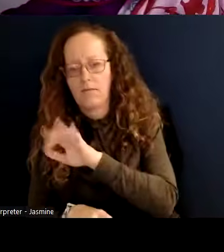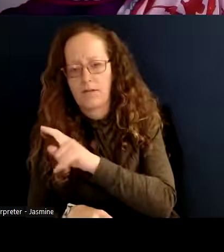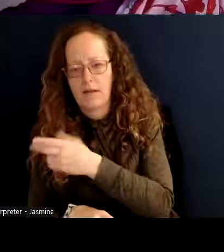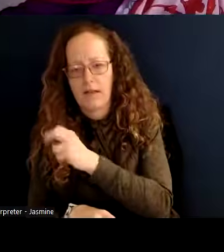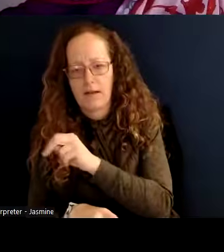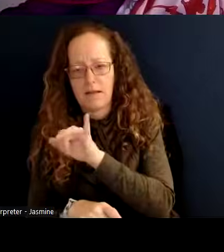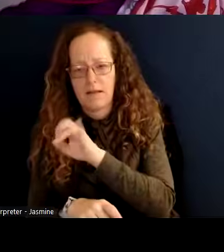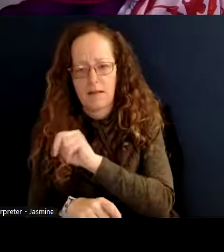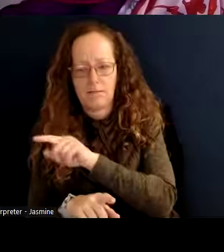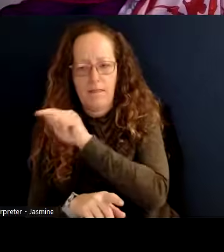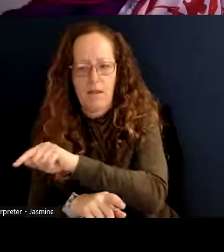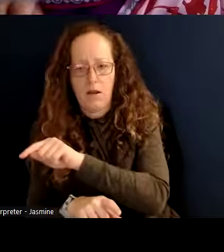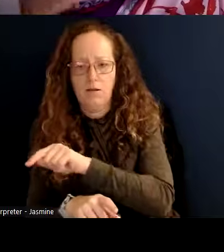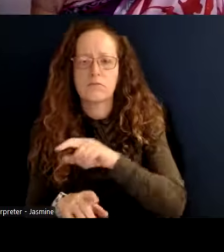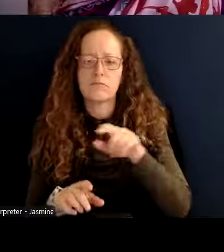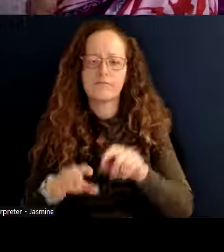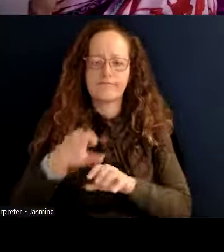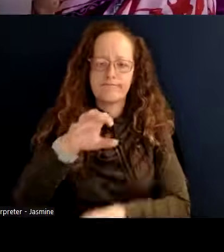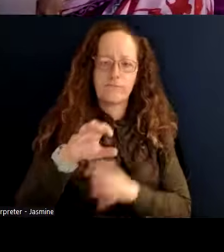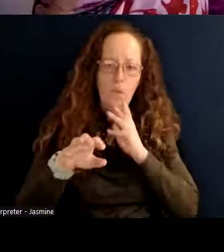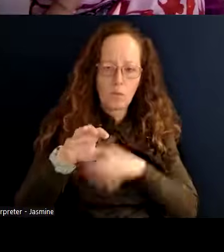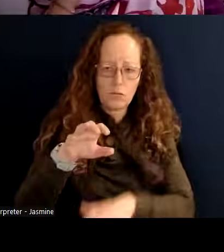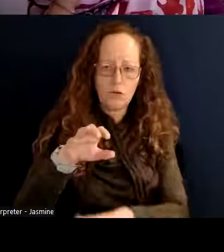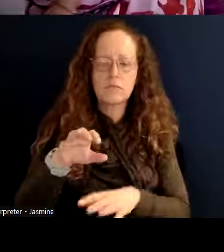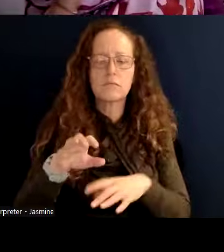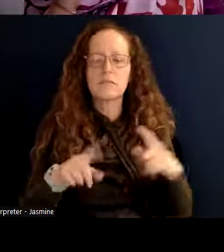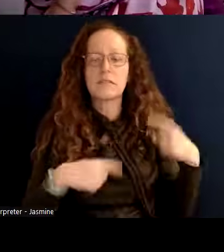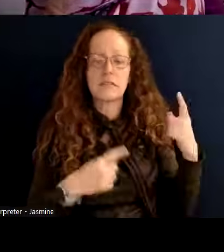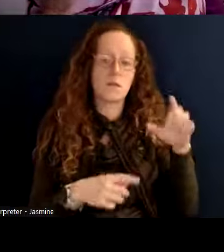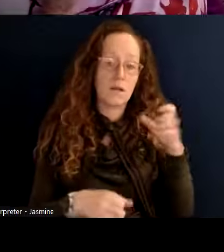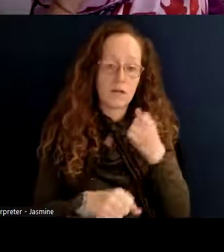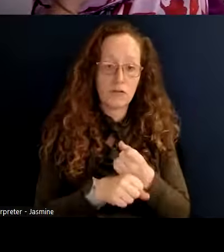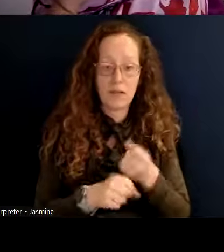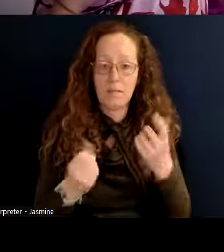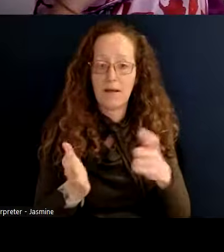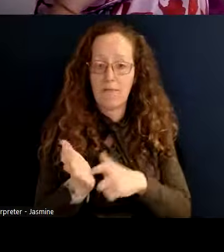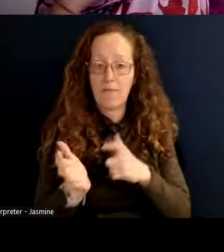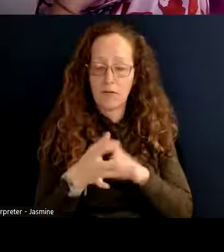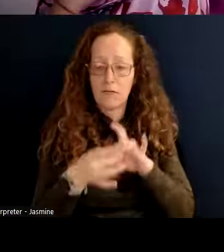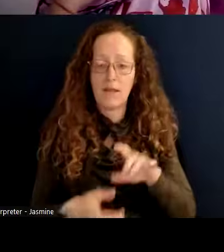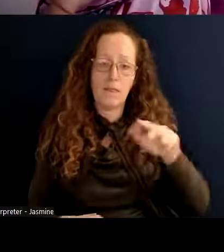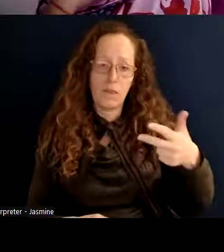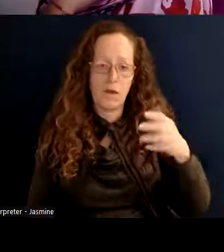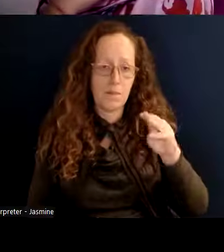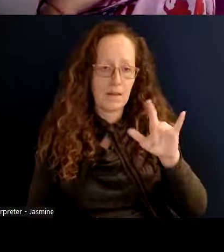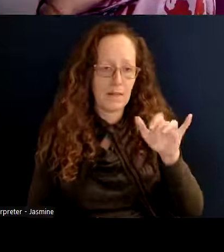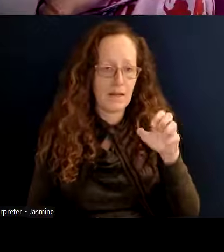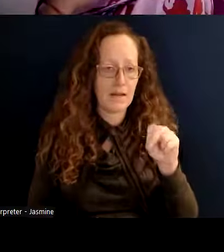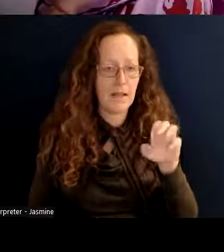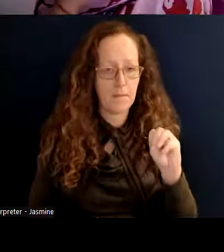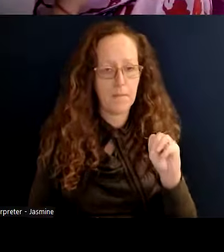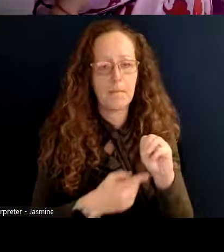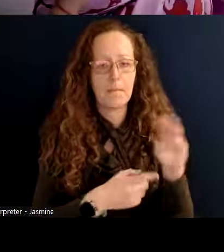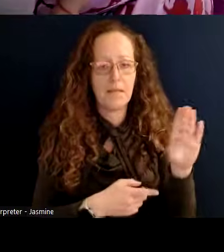Sea. Over the course of the last century, many archaeological sites belonging to the 3rd millennium BCE that share the similar